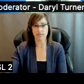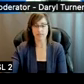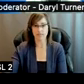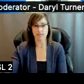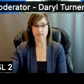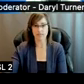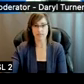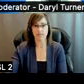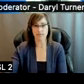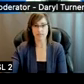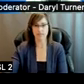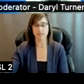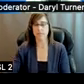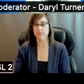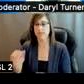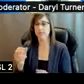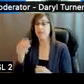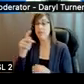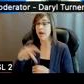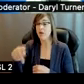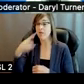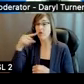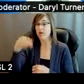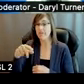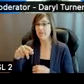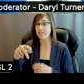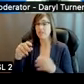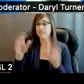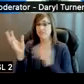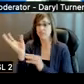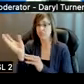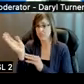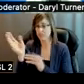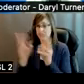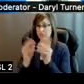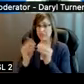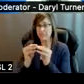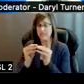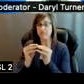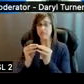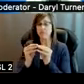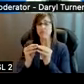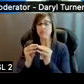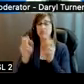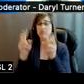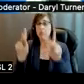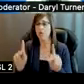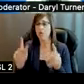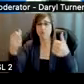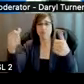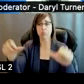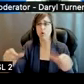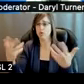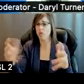And the PowerPoint of this presentation has been posted. Please feel free to download it.